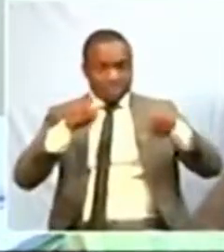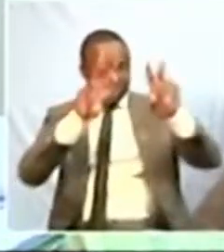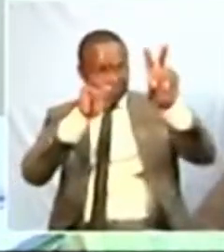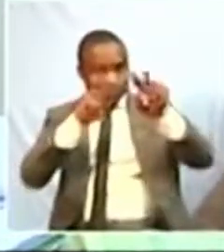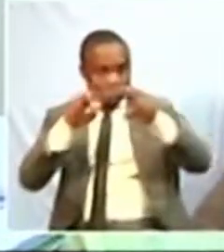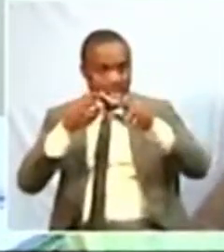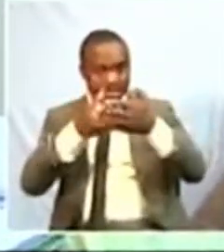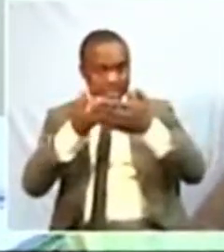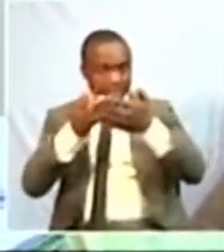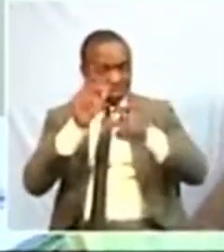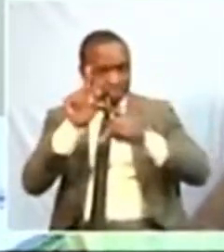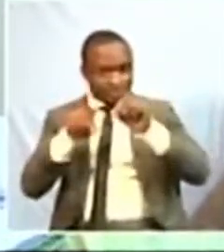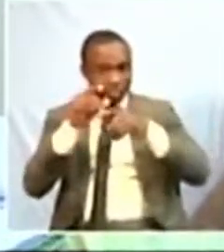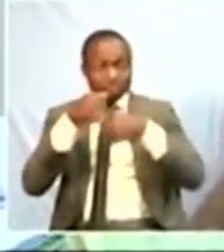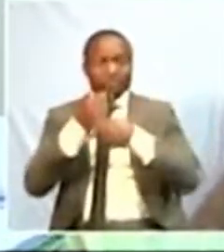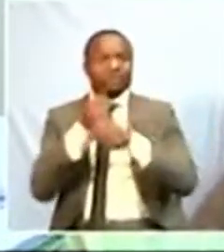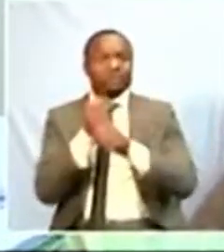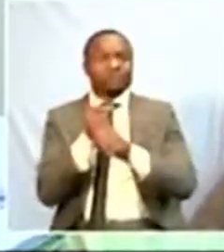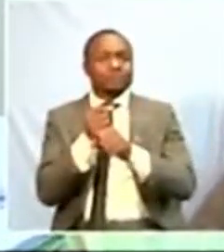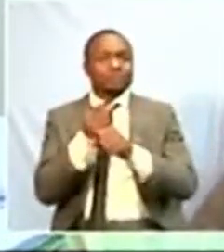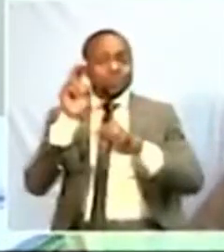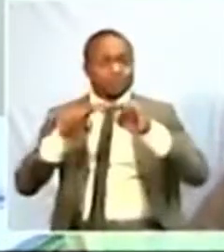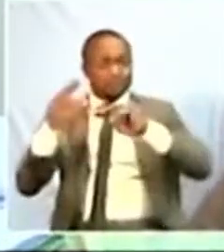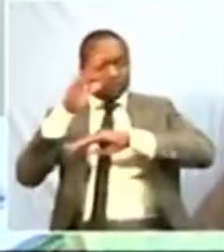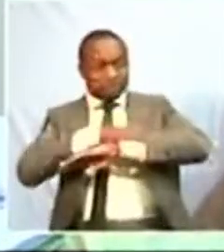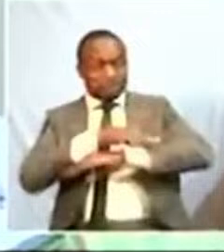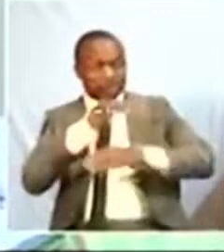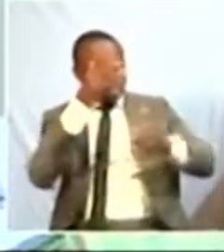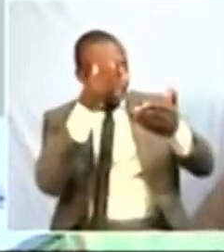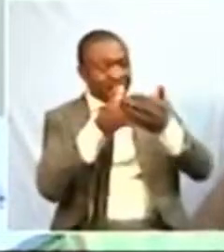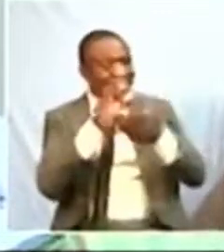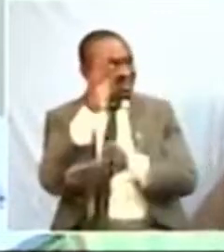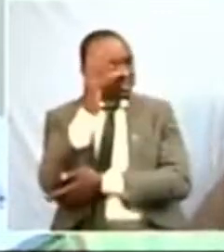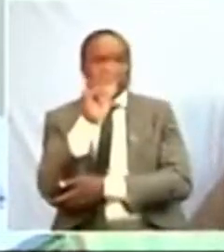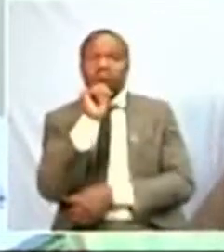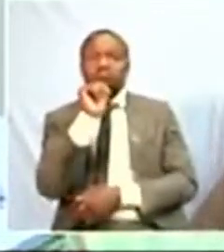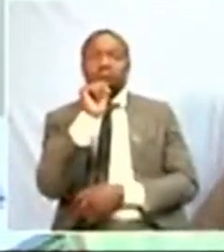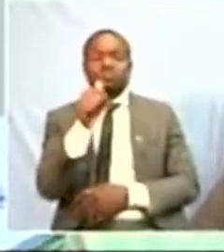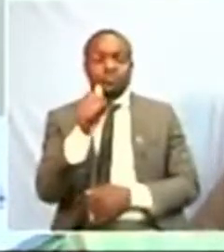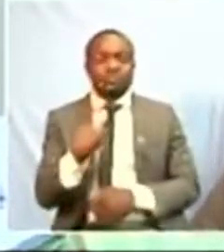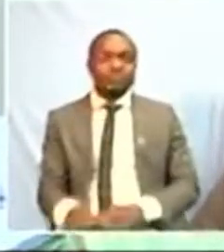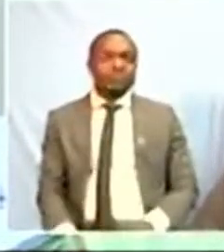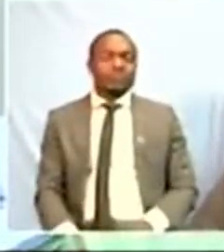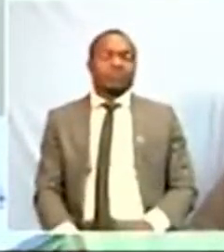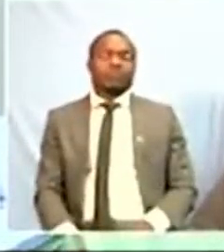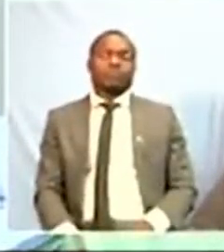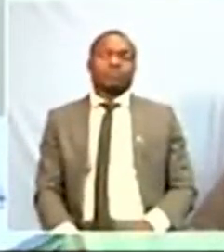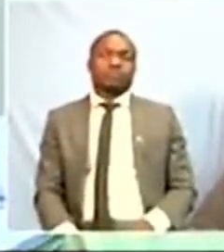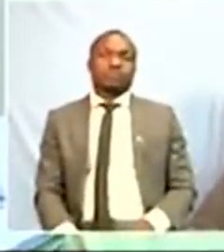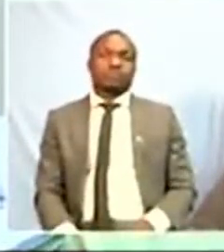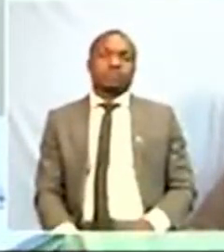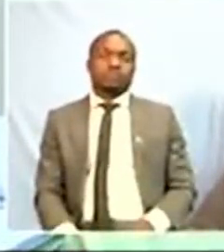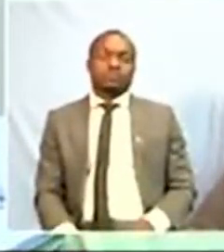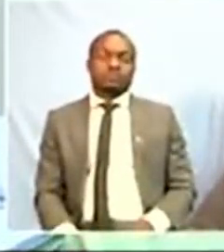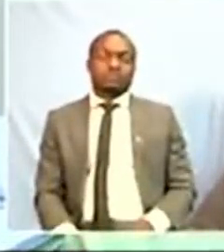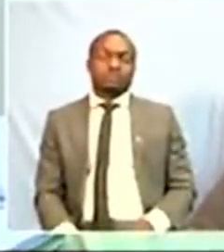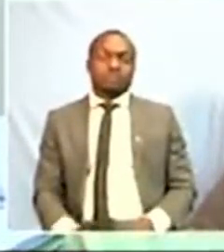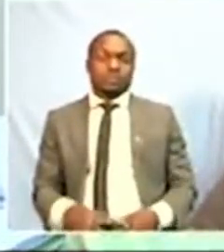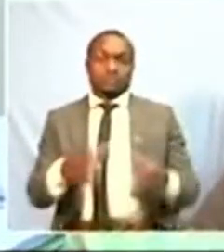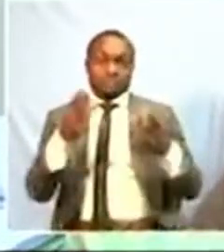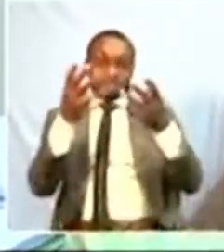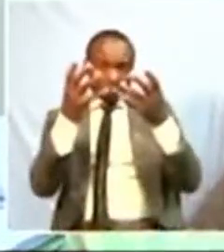monitoring these people who are making desks, you would go there, you say this timber is not yet